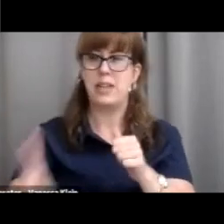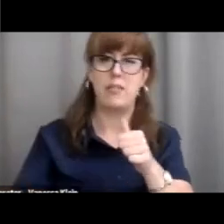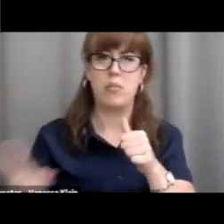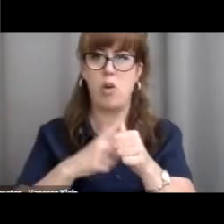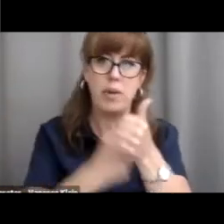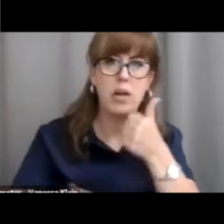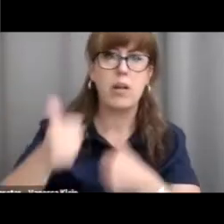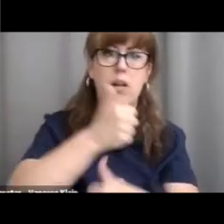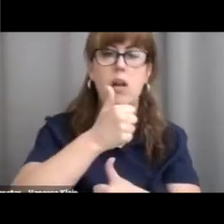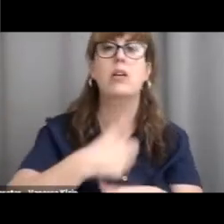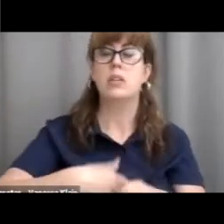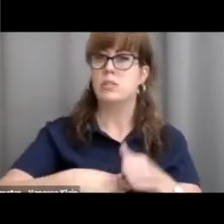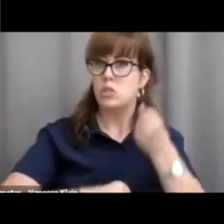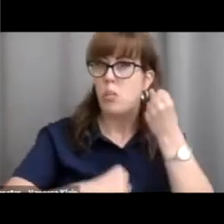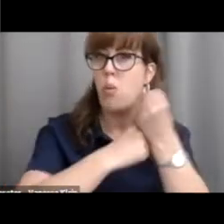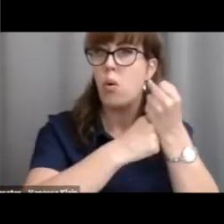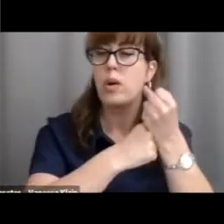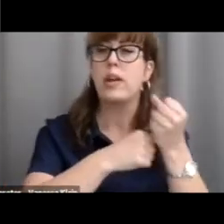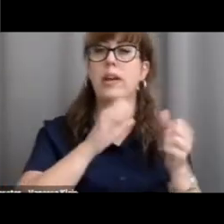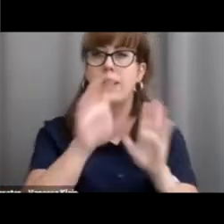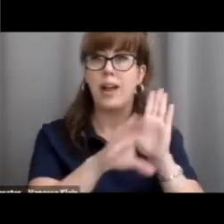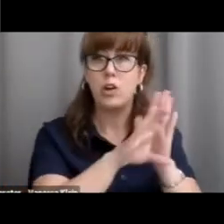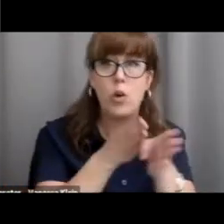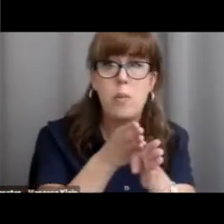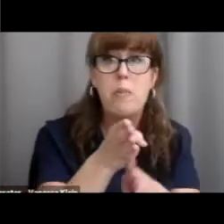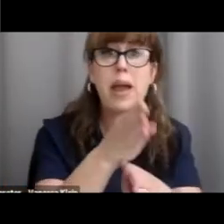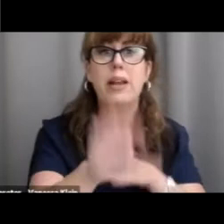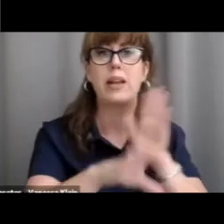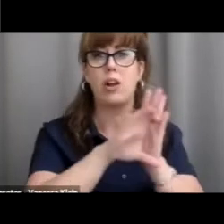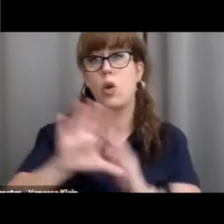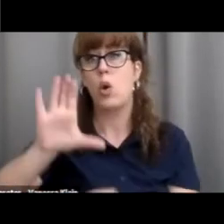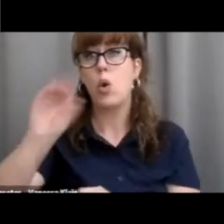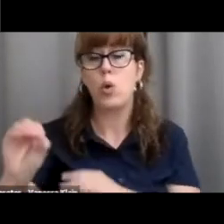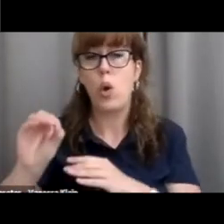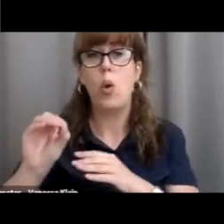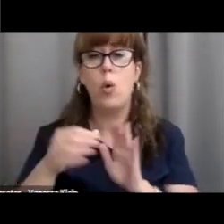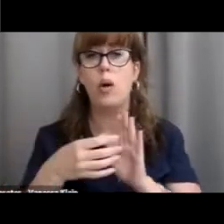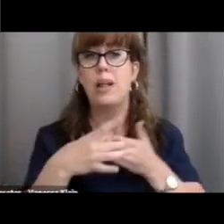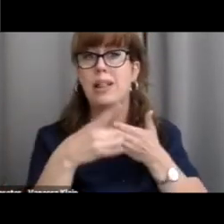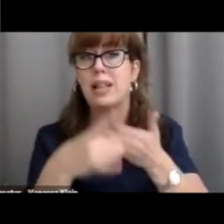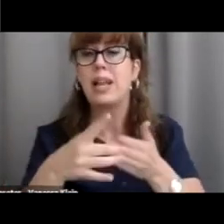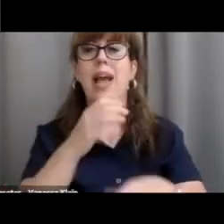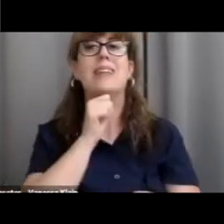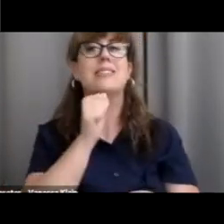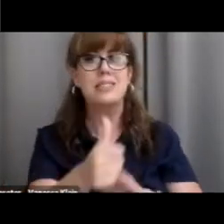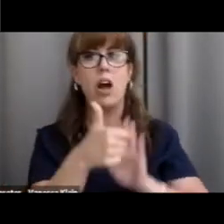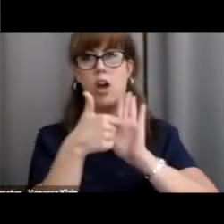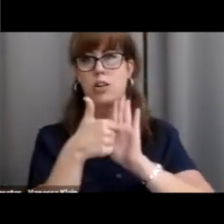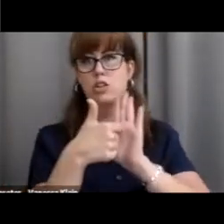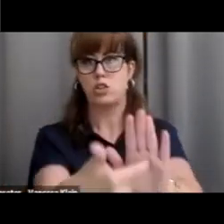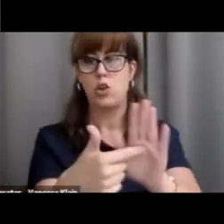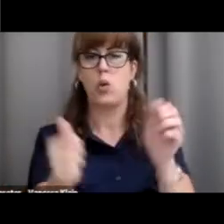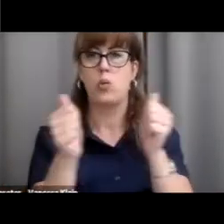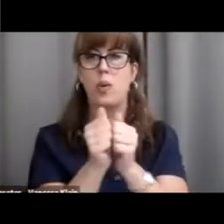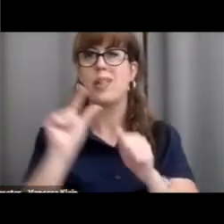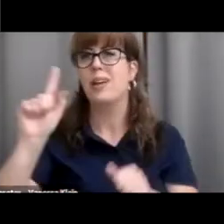one prominent character. And what we mean by that is it could be a supporting character, a leading character, a co-leading character who is a woman